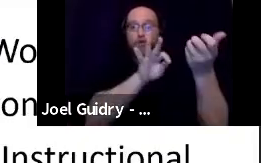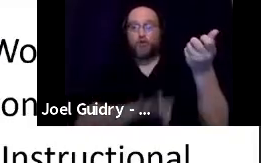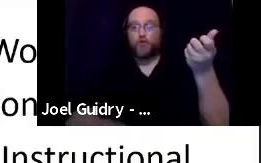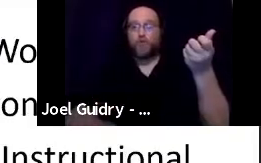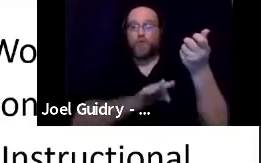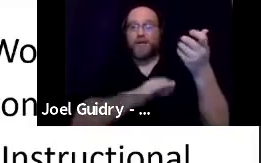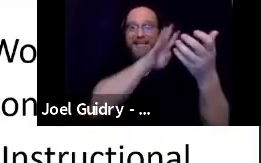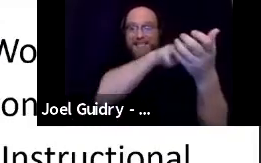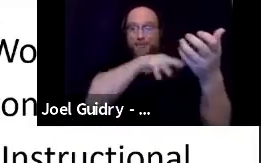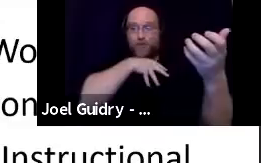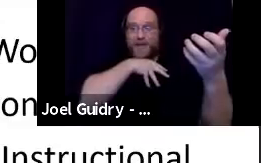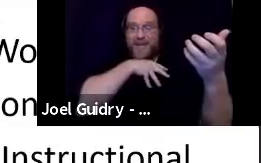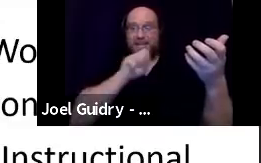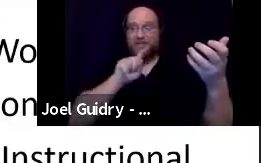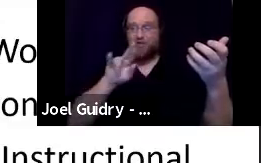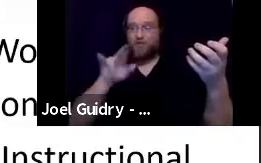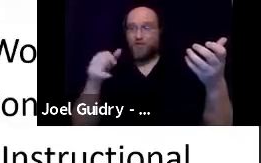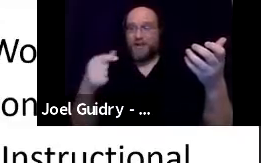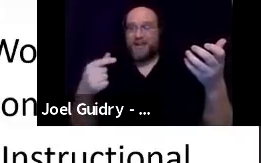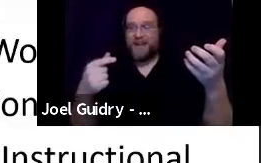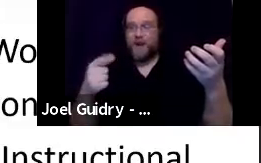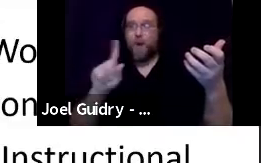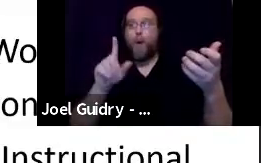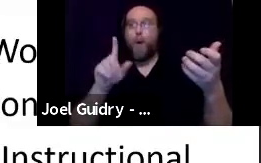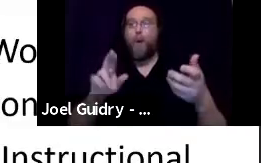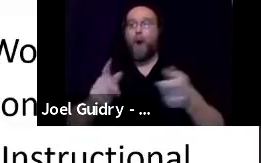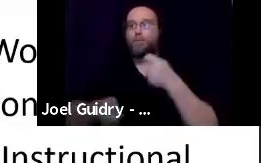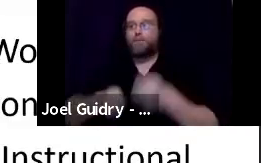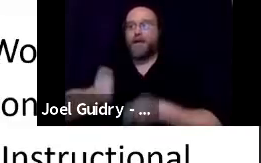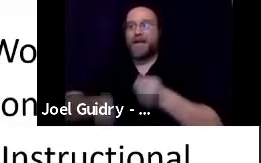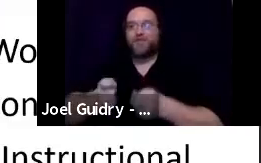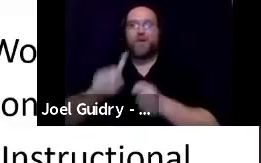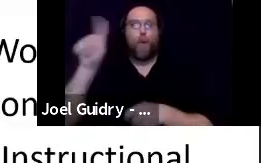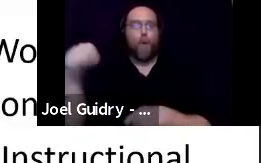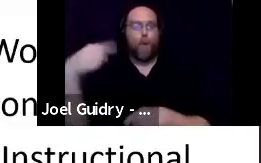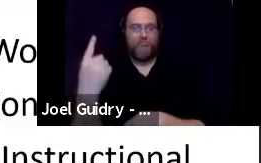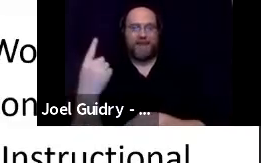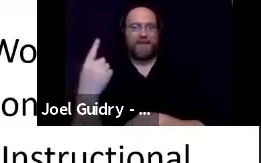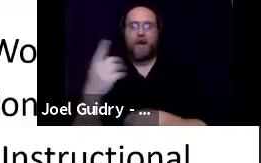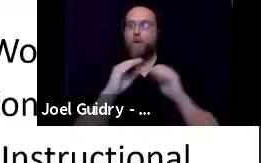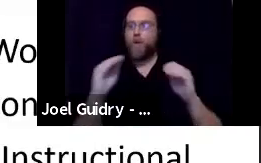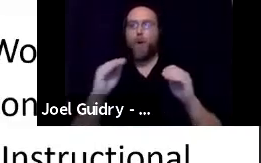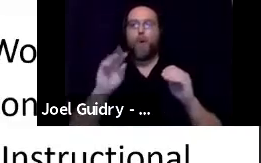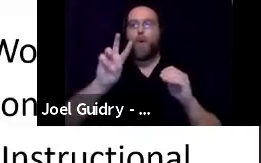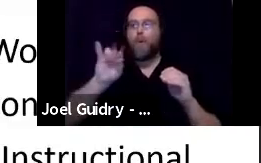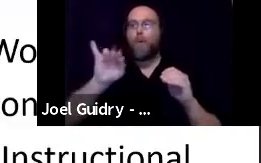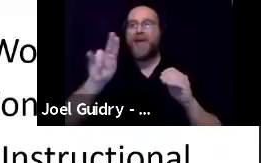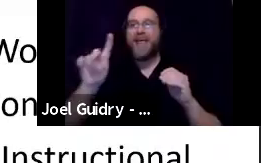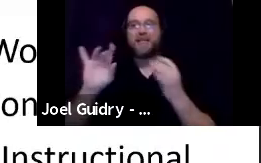wind instruments, and they strongly recommend that it be held, that if you are pulling a group